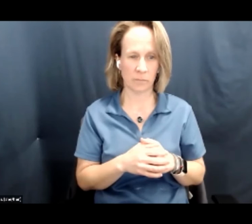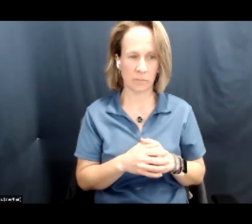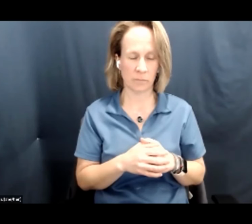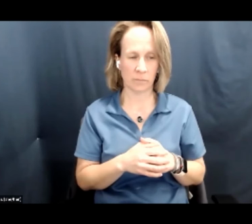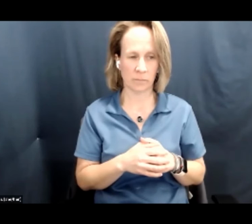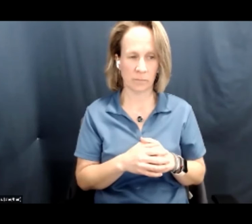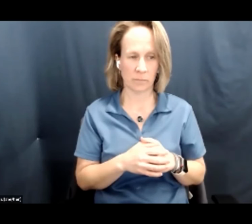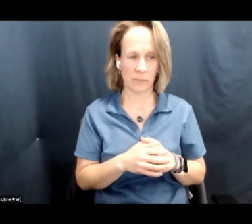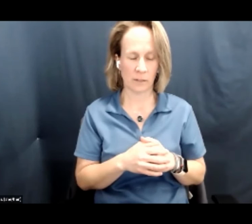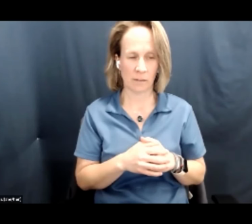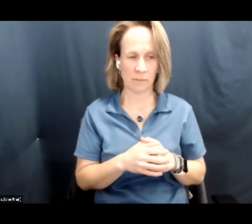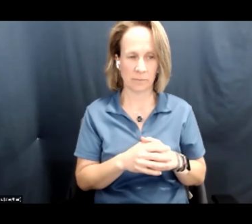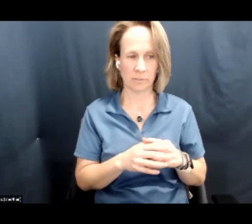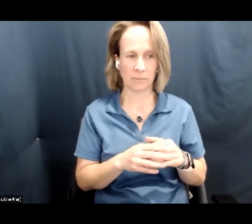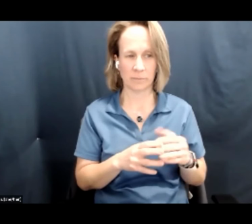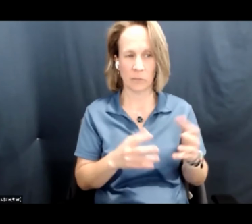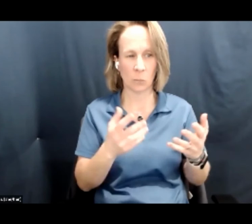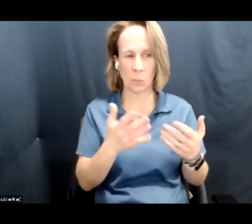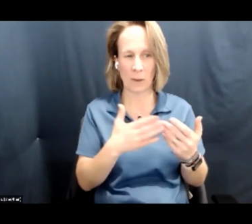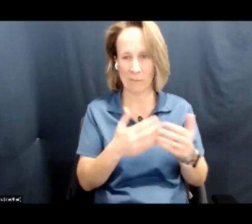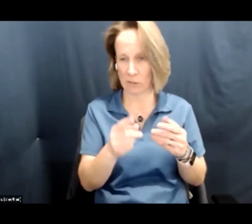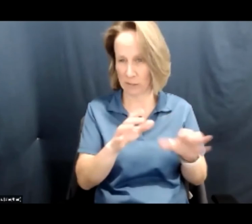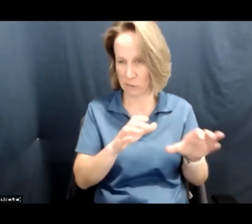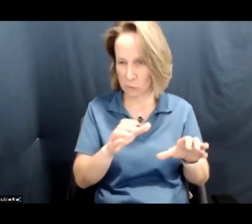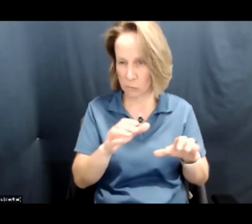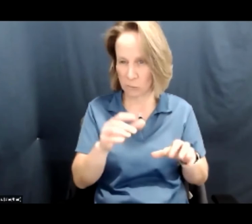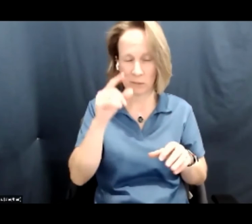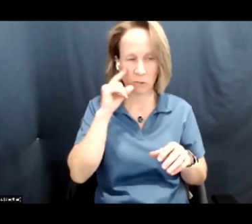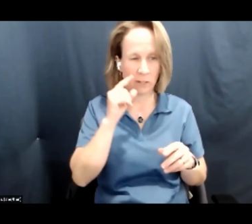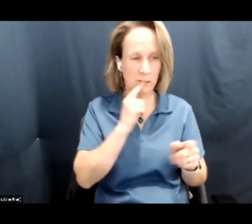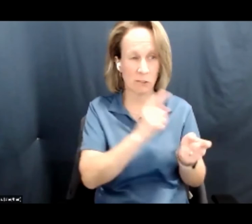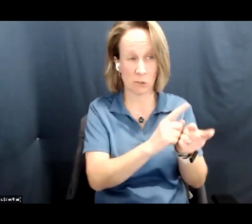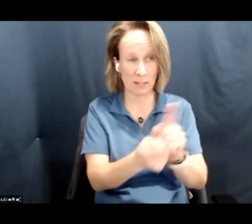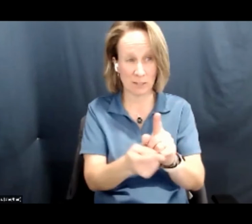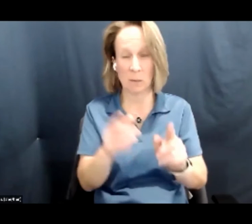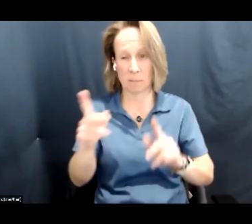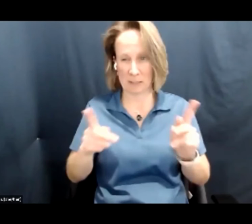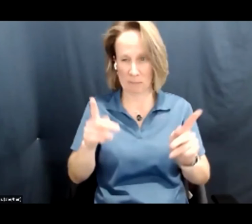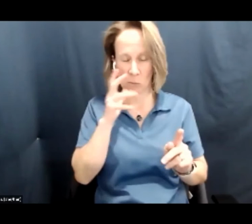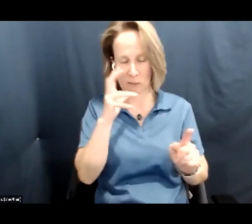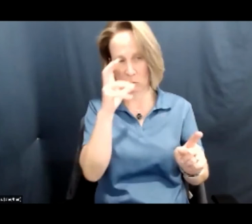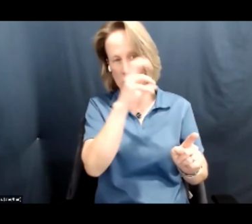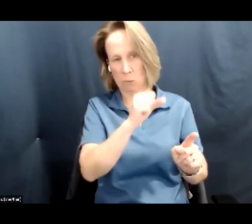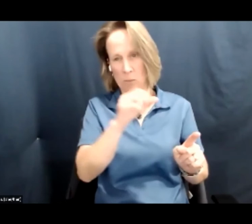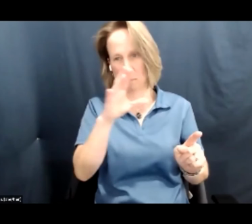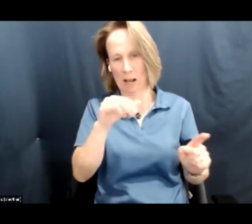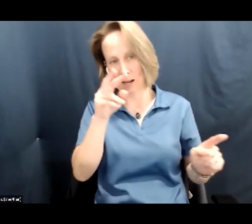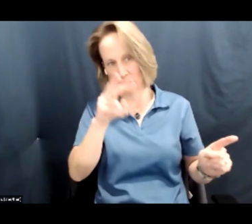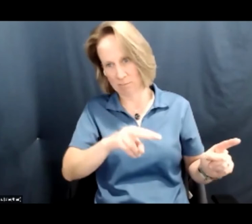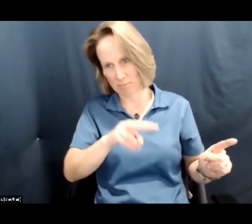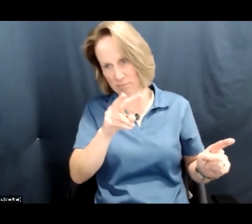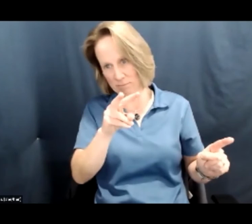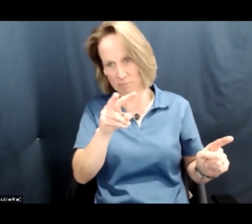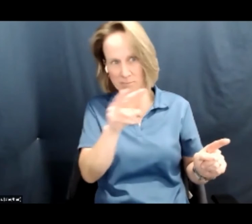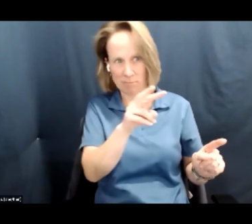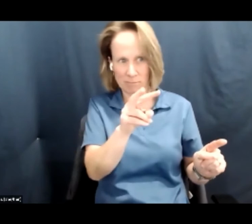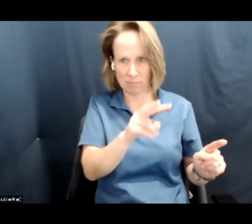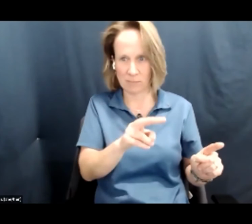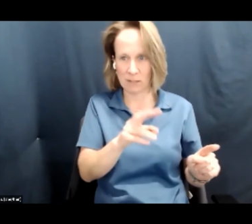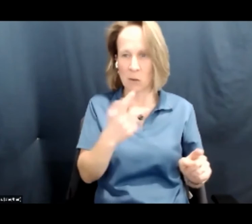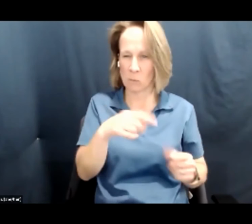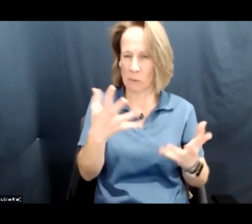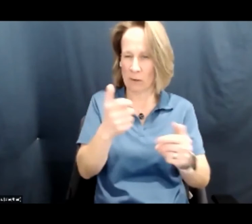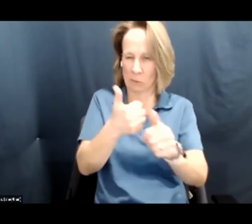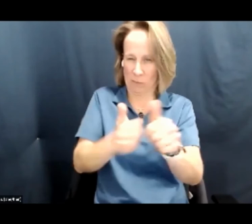journey, their transition, what that looks like for them. People will make assumptions based on what they look like. And we really, really want to avoid doing